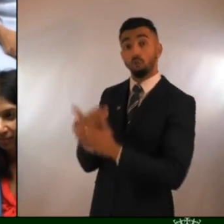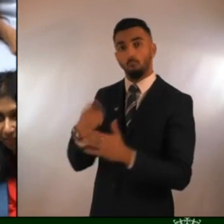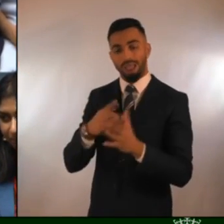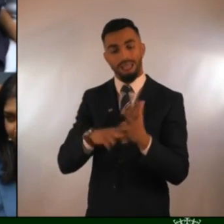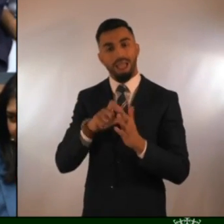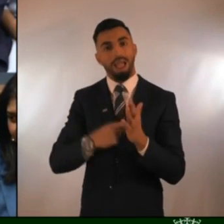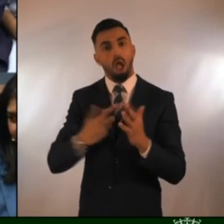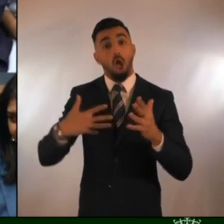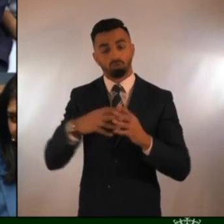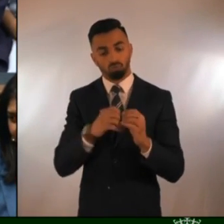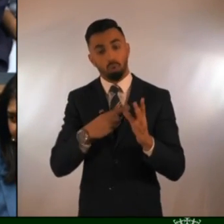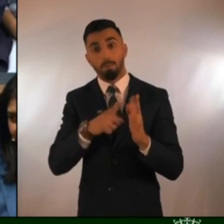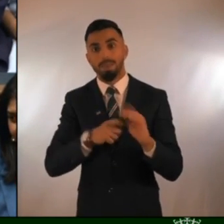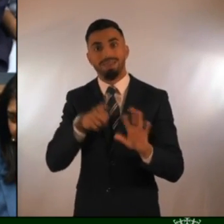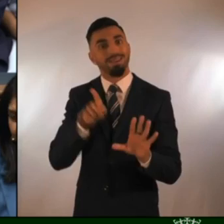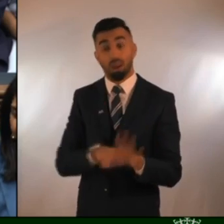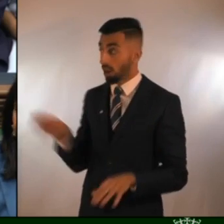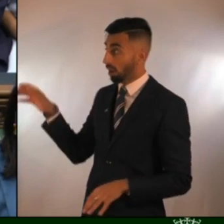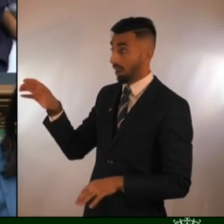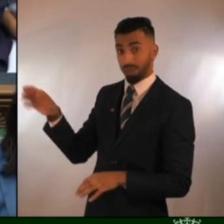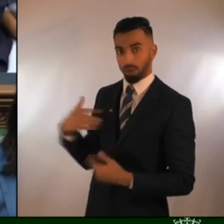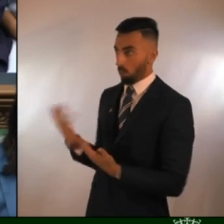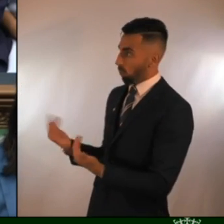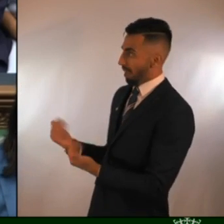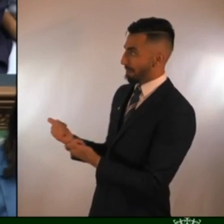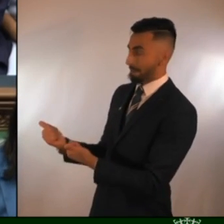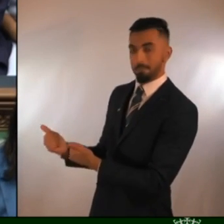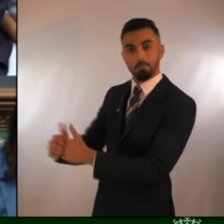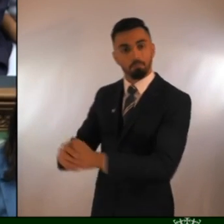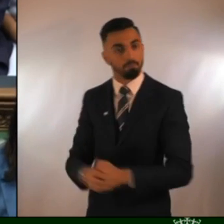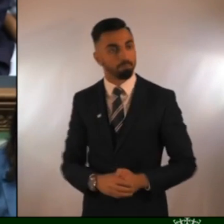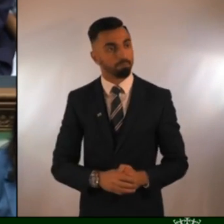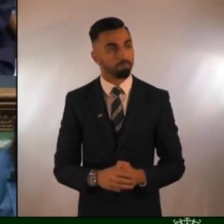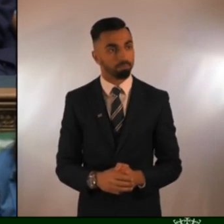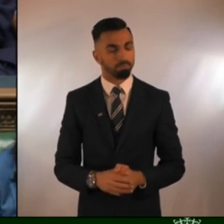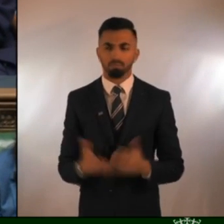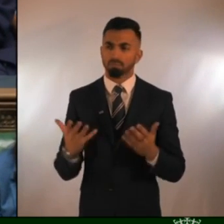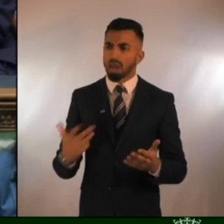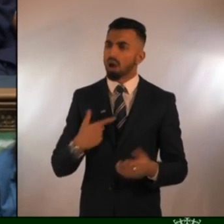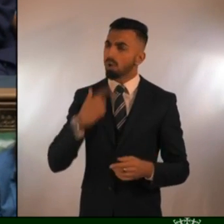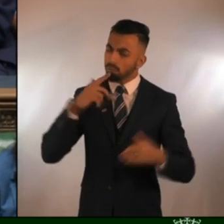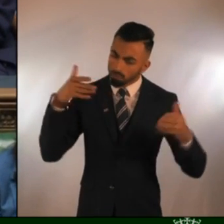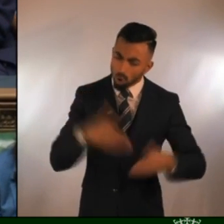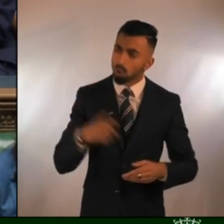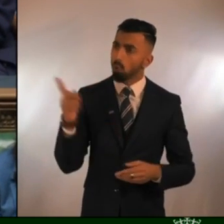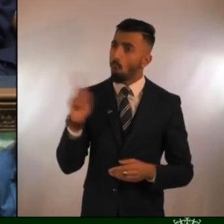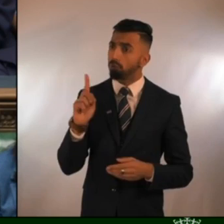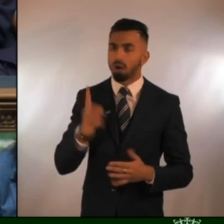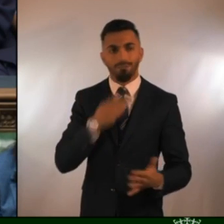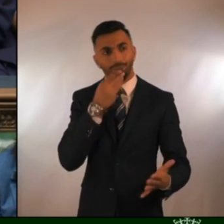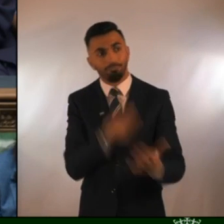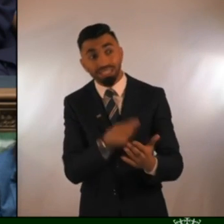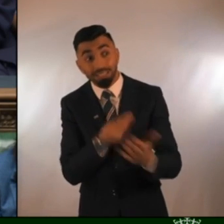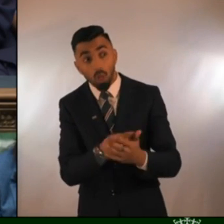let me now turn to the fiscal forecasts. The economic impacts of coronavirus remind us of the importance of